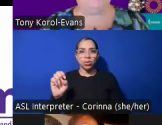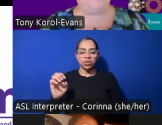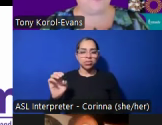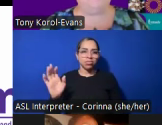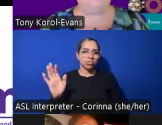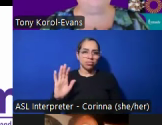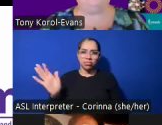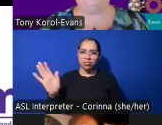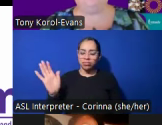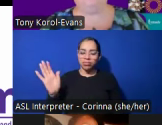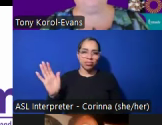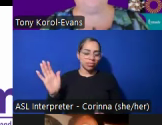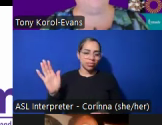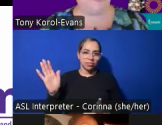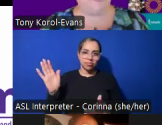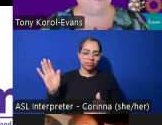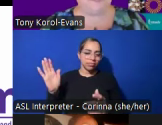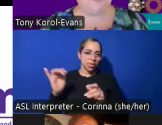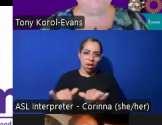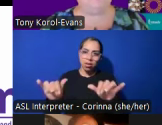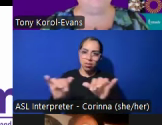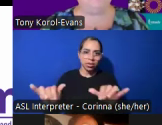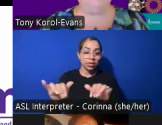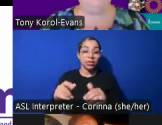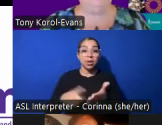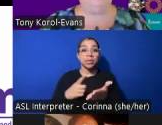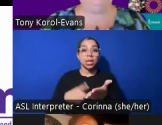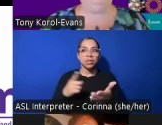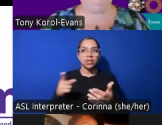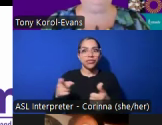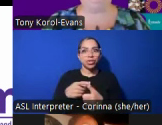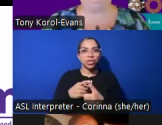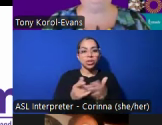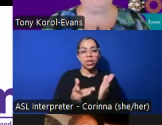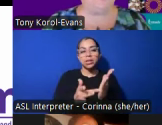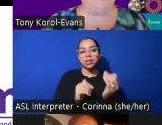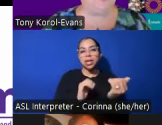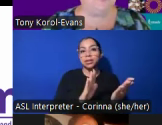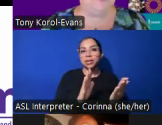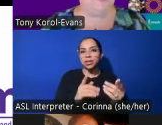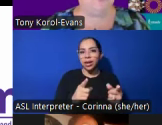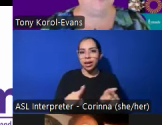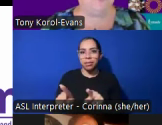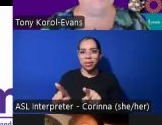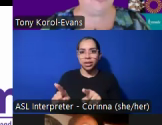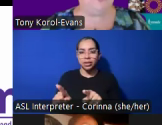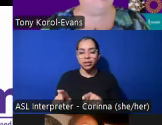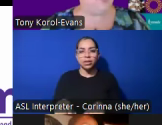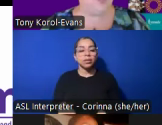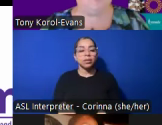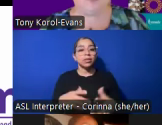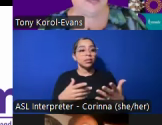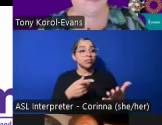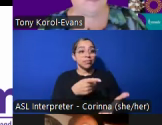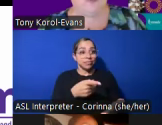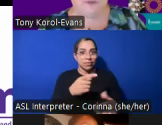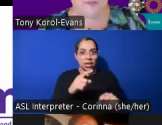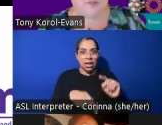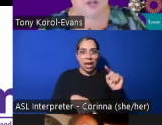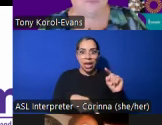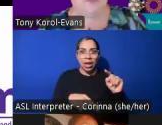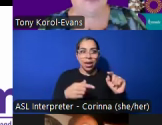And sometimes it is one of the first things that happens. It's preventing or keeping somebody from getting a job or making